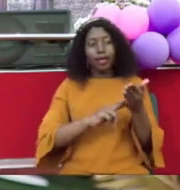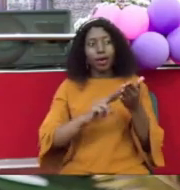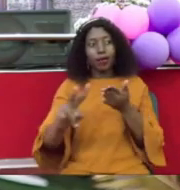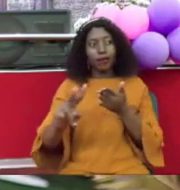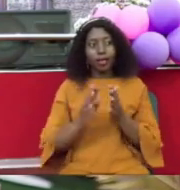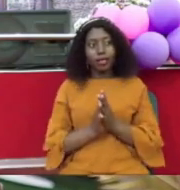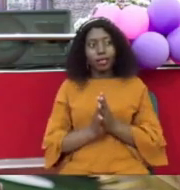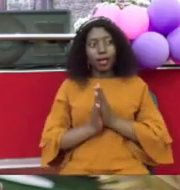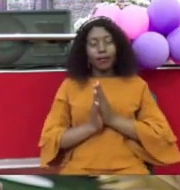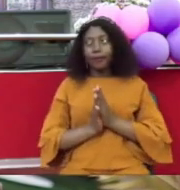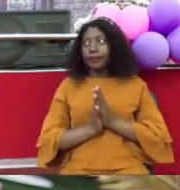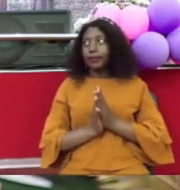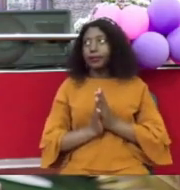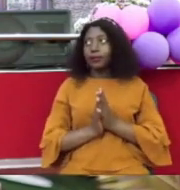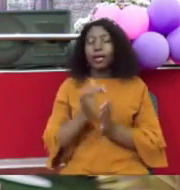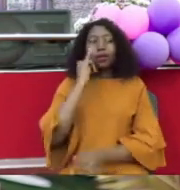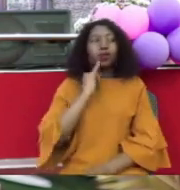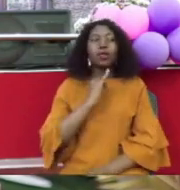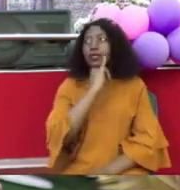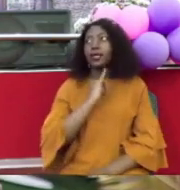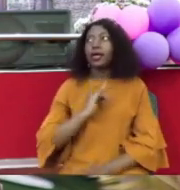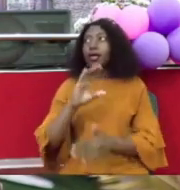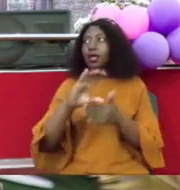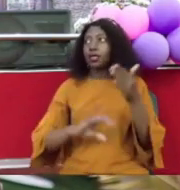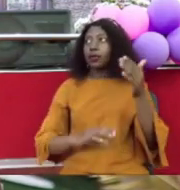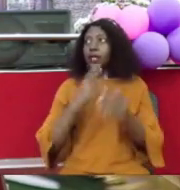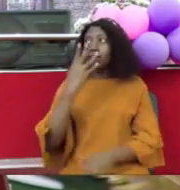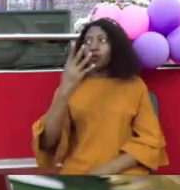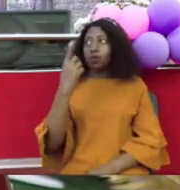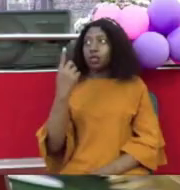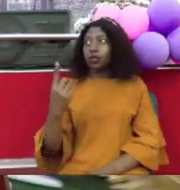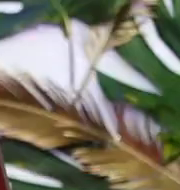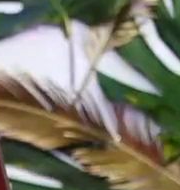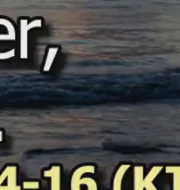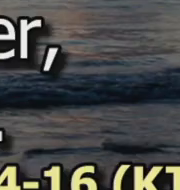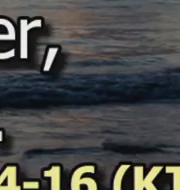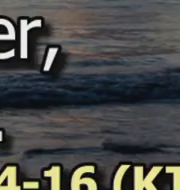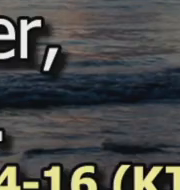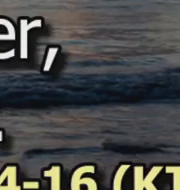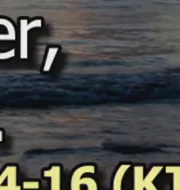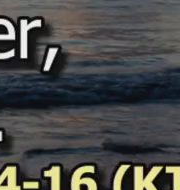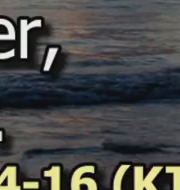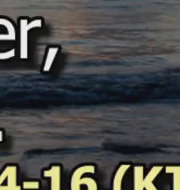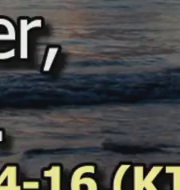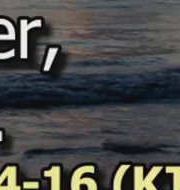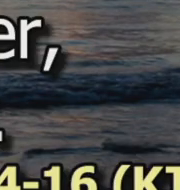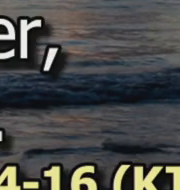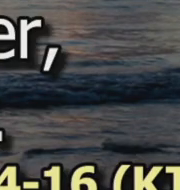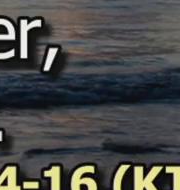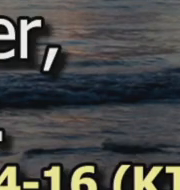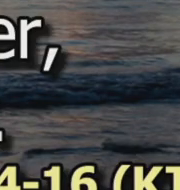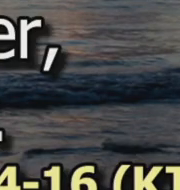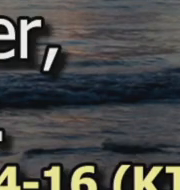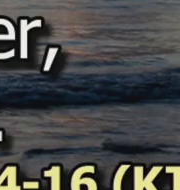our theme verses, Isaiah 41, 14 to 16. Isaiah 41, 14 hadi